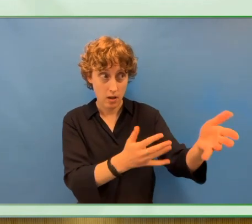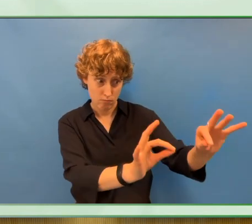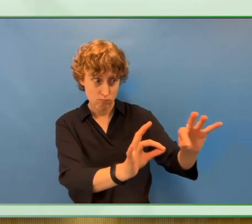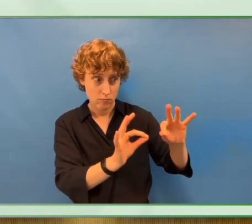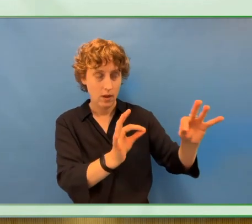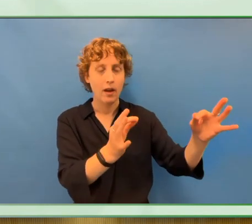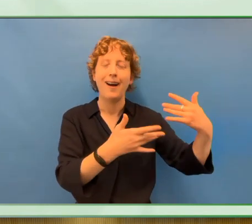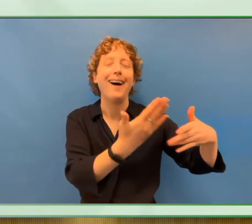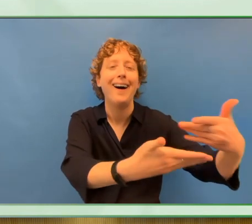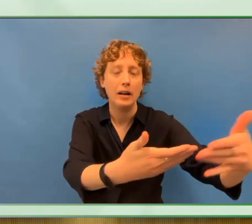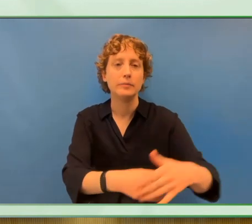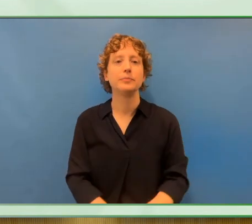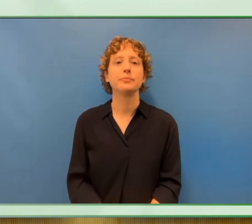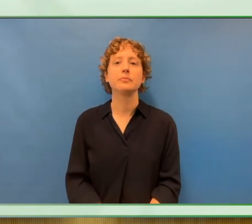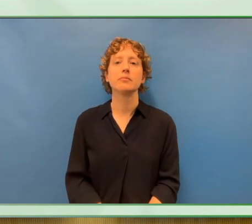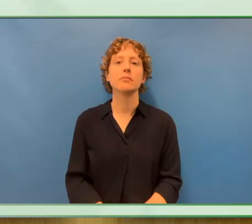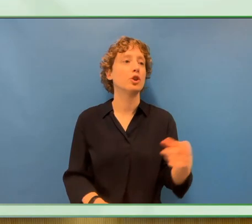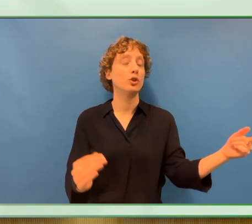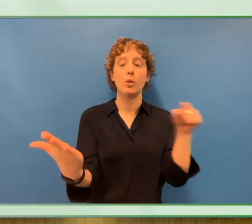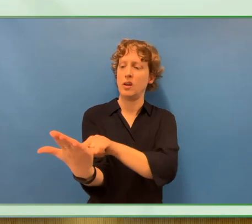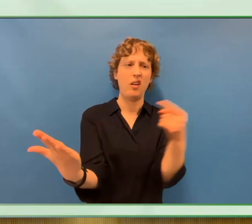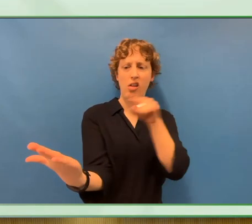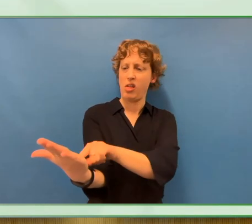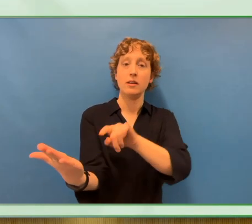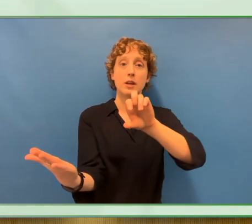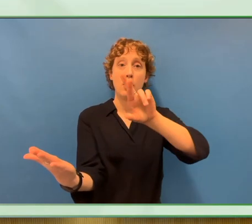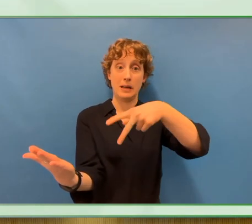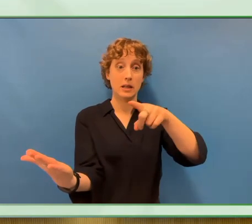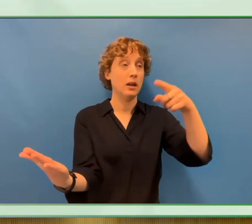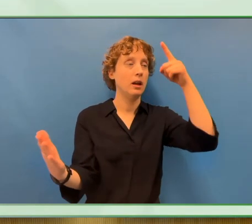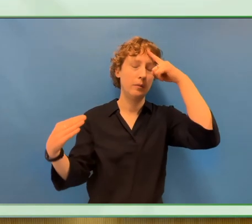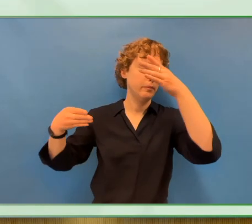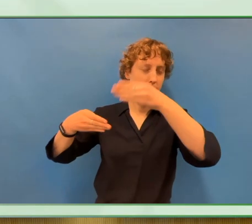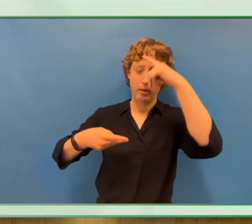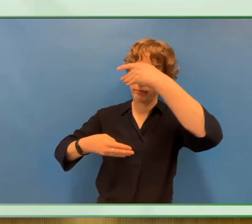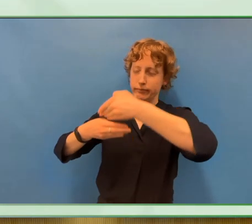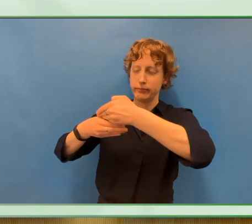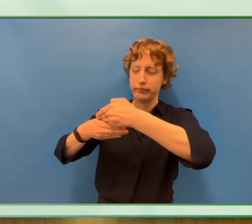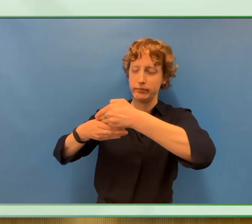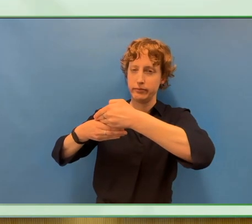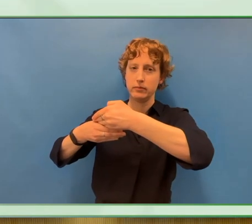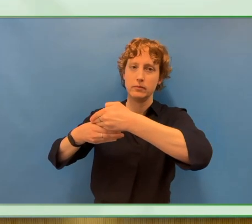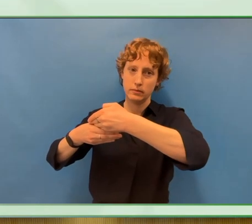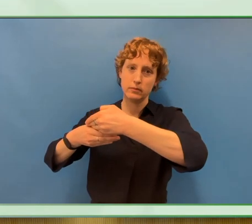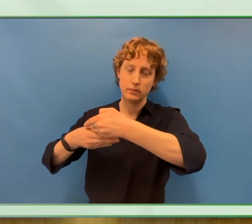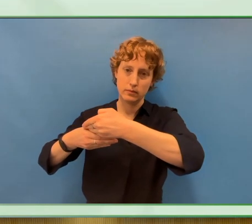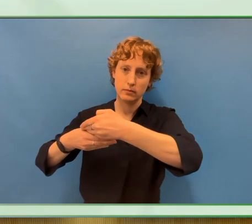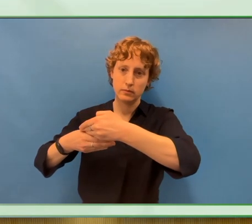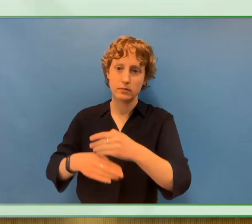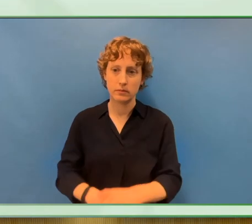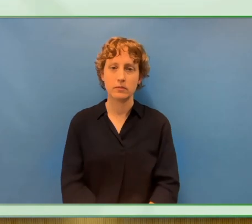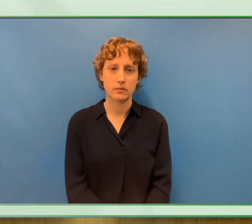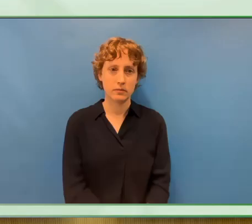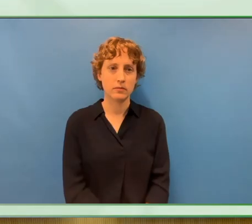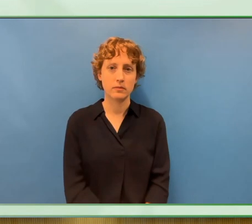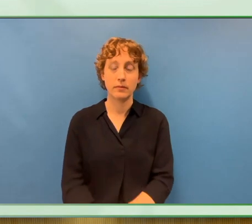closes off the mind, maybe not the heart. So I think starting with that language is risky. But